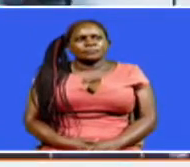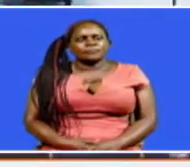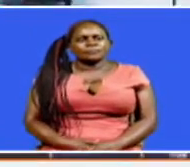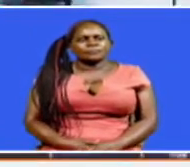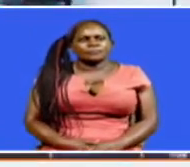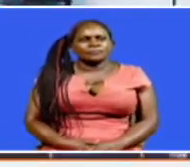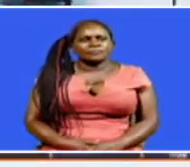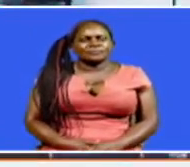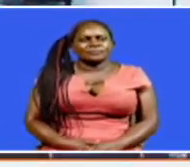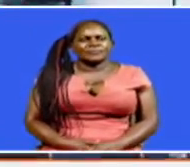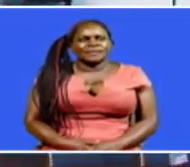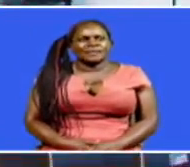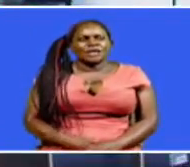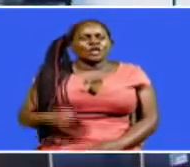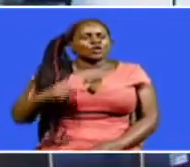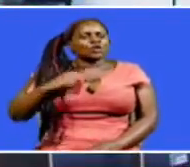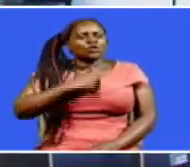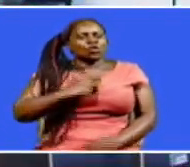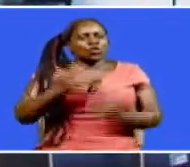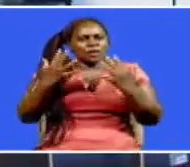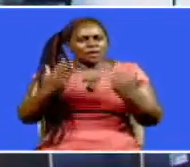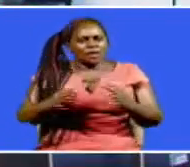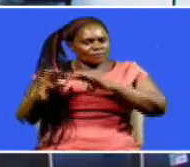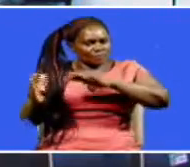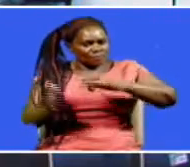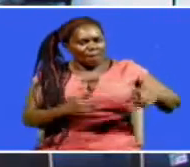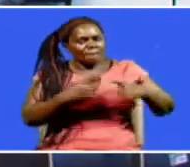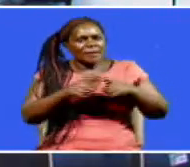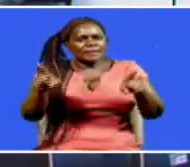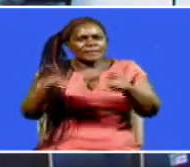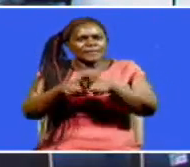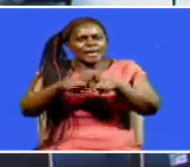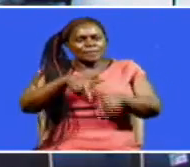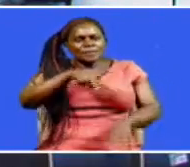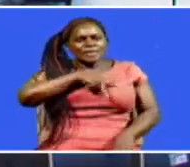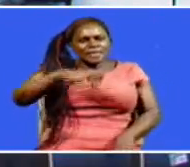Right, the deepest regret. Moving on, but still on stories related to the visit.